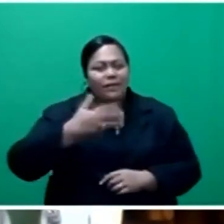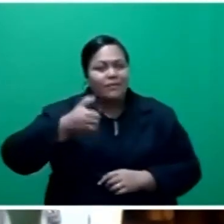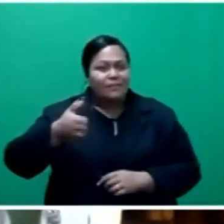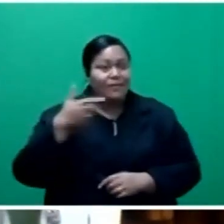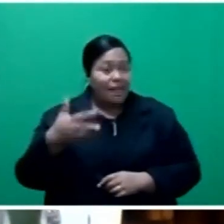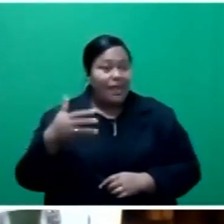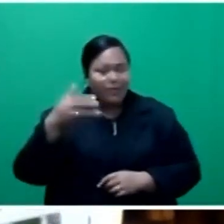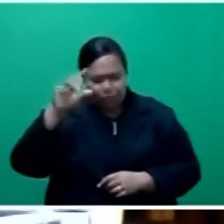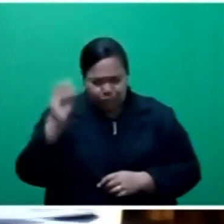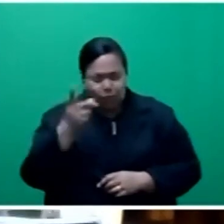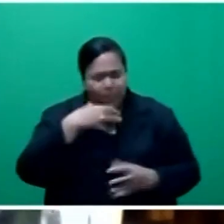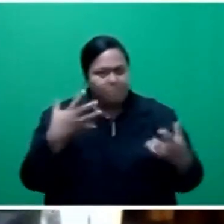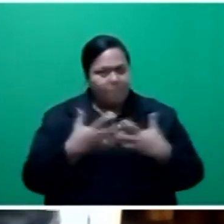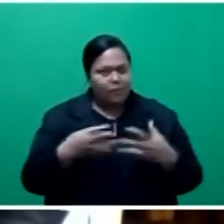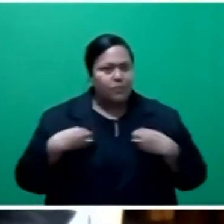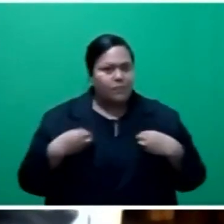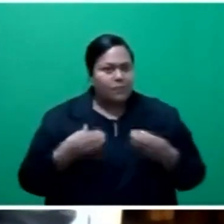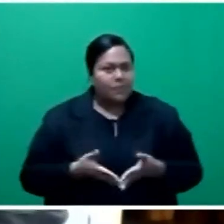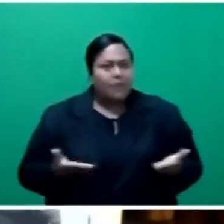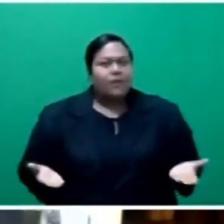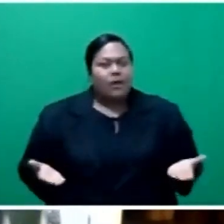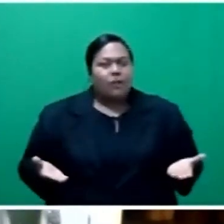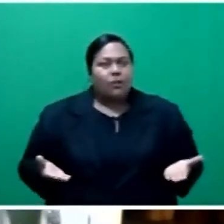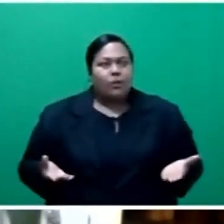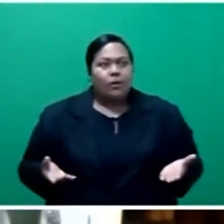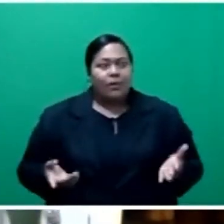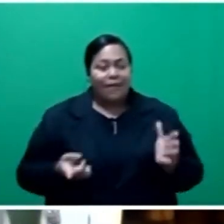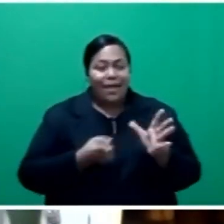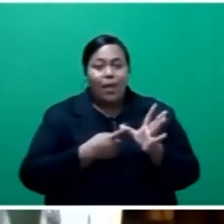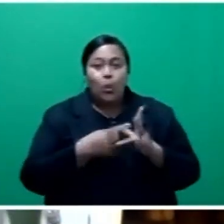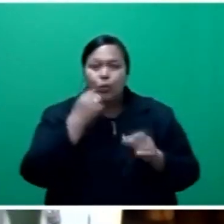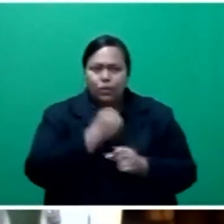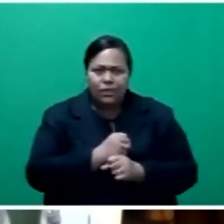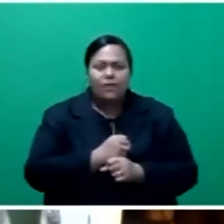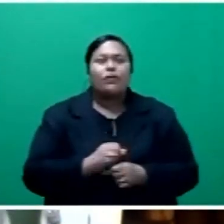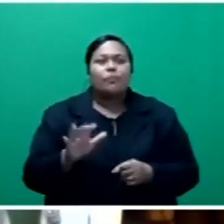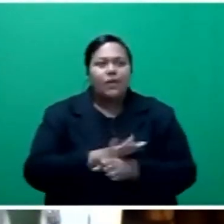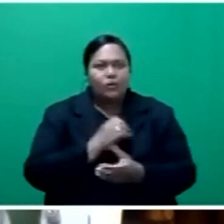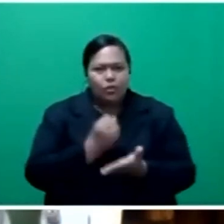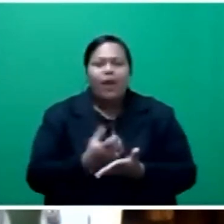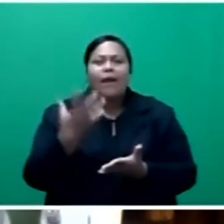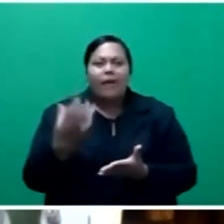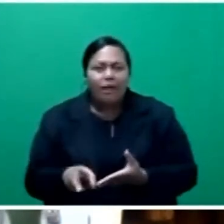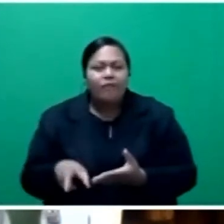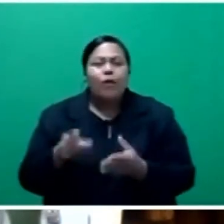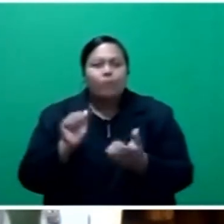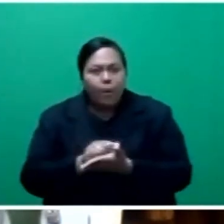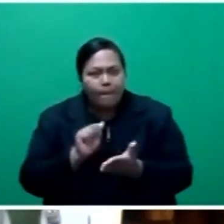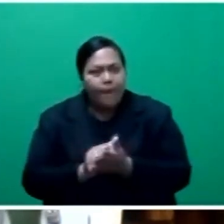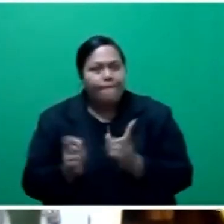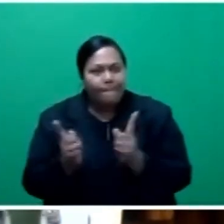Mr. Speaker, sir. And the Office of Auditor General to conduct a comprehensive exit meeting to allow ministries